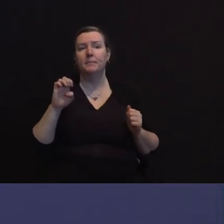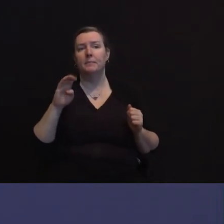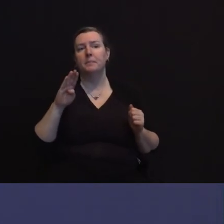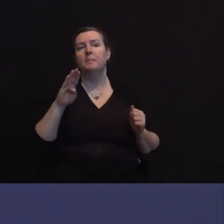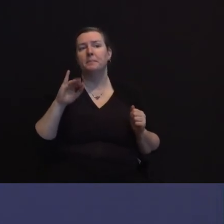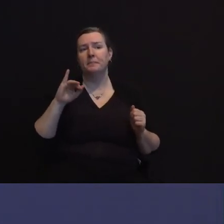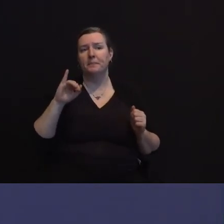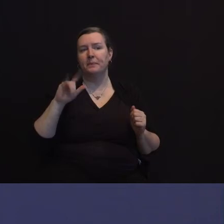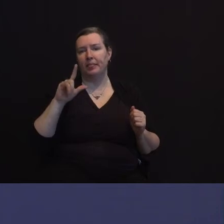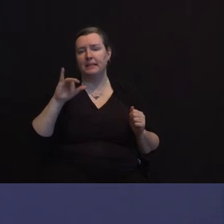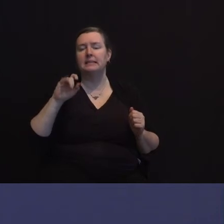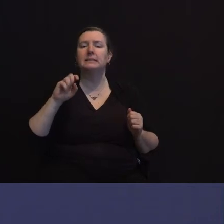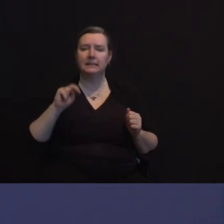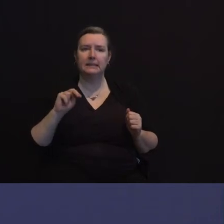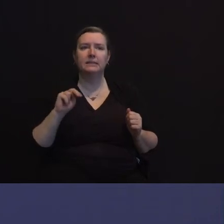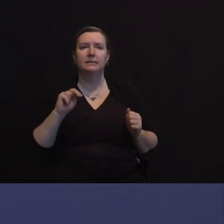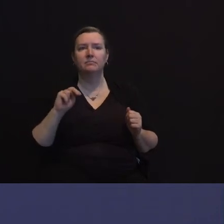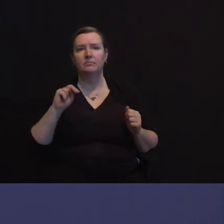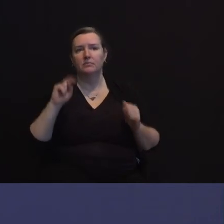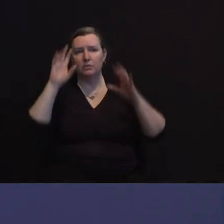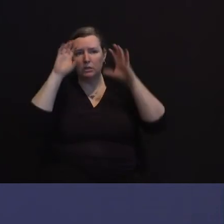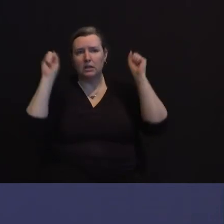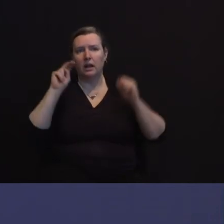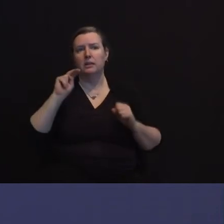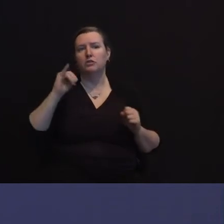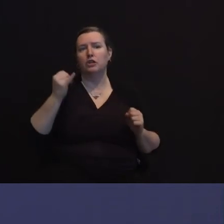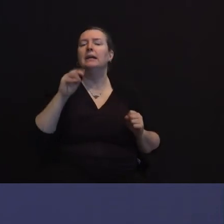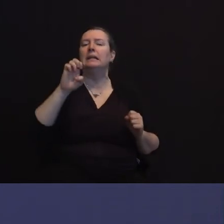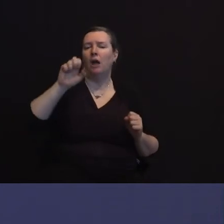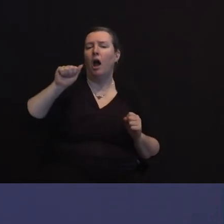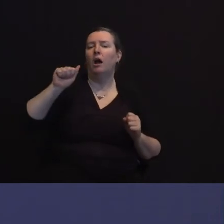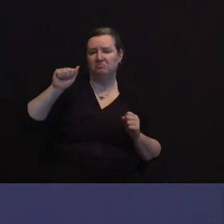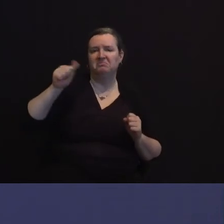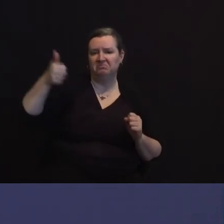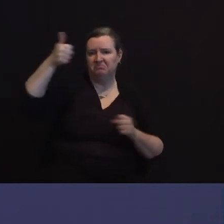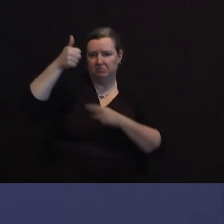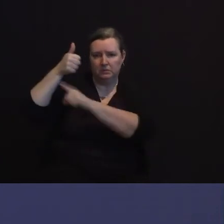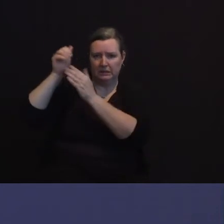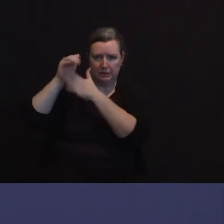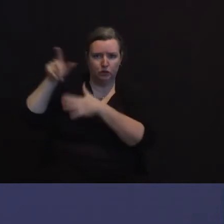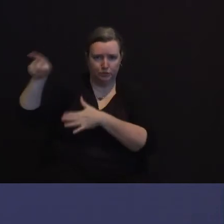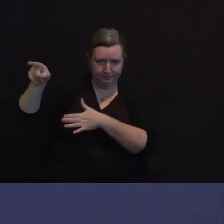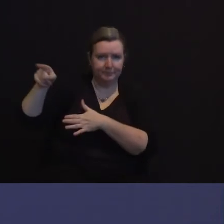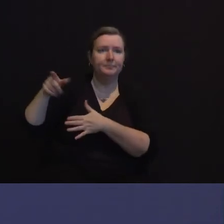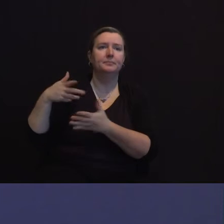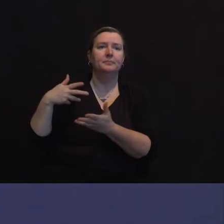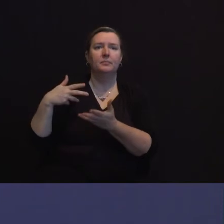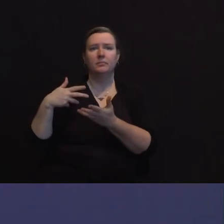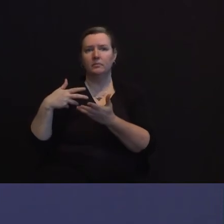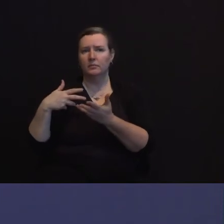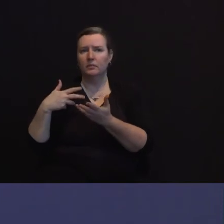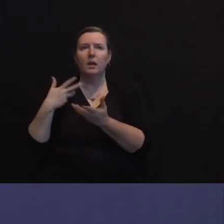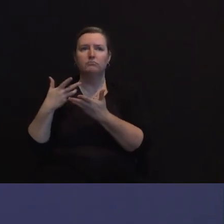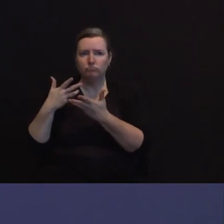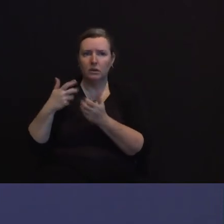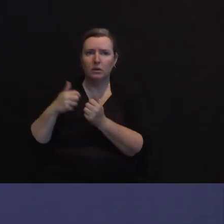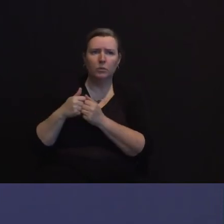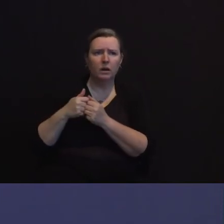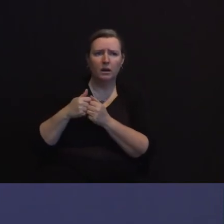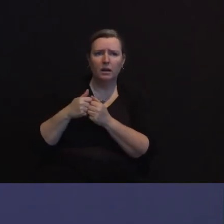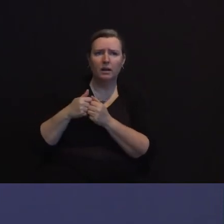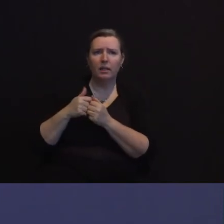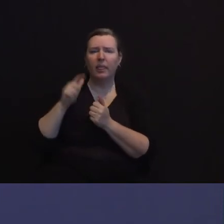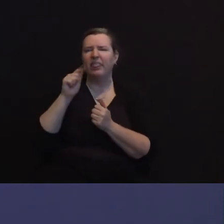one of her colleagues in Lakewood. We're on with them all the time. And yes, you've got communities. I was interviewed this morning